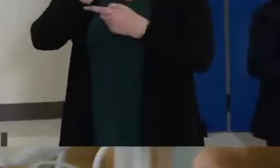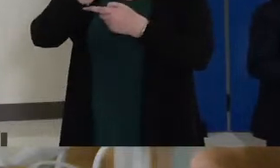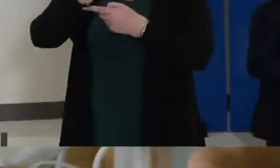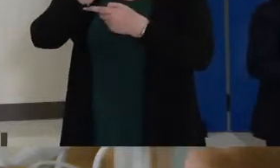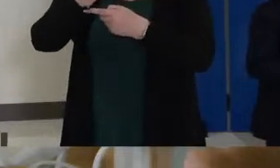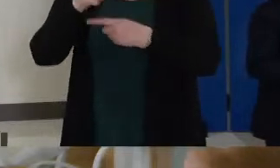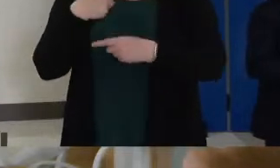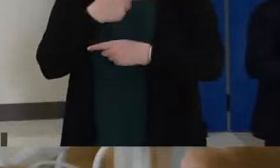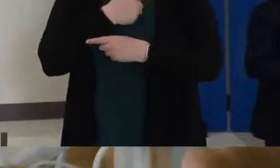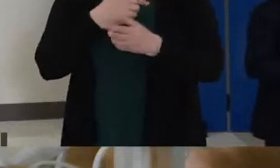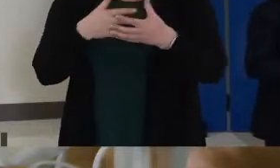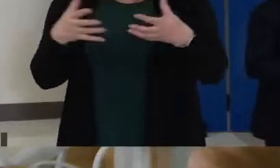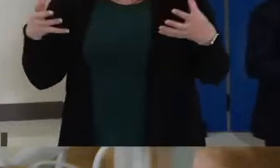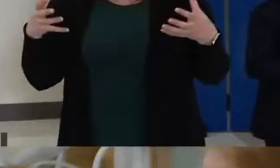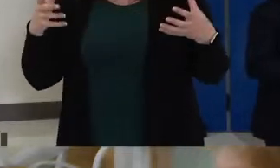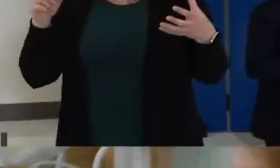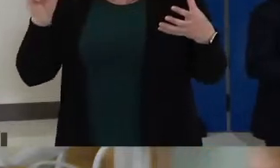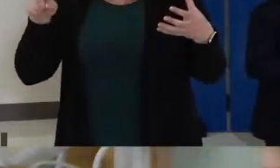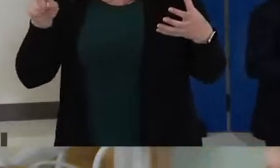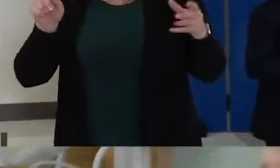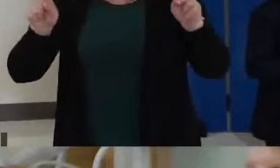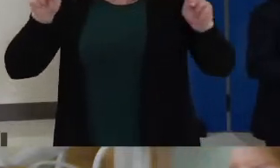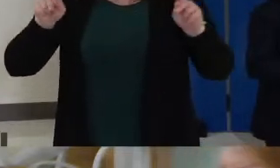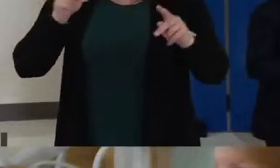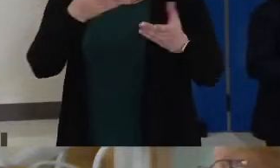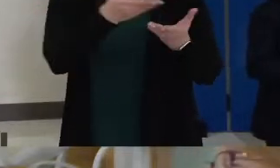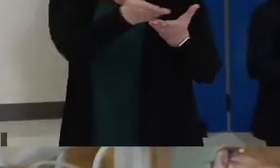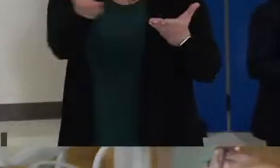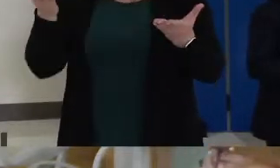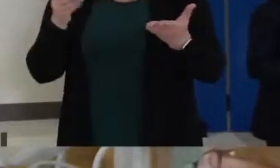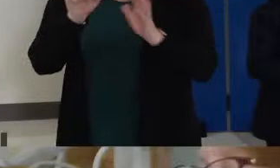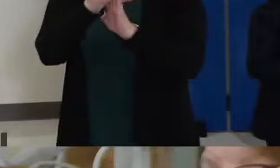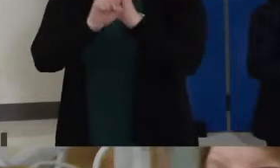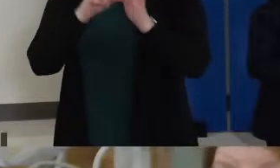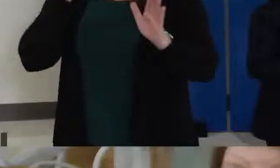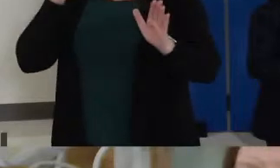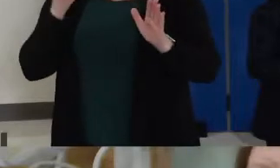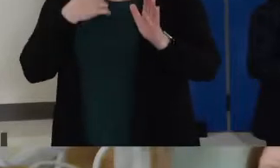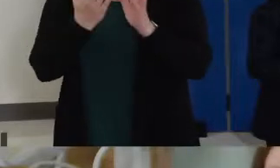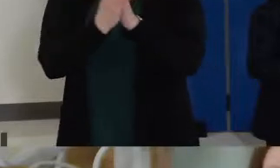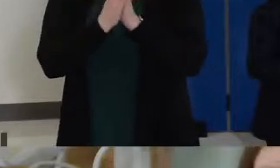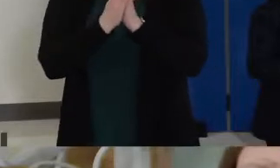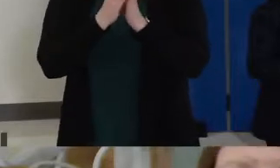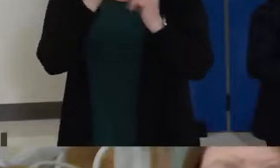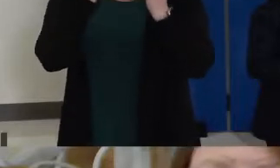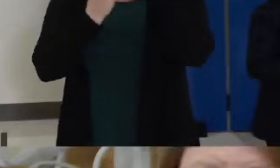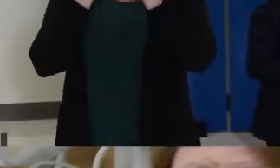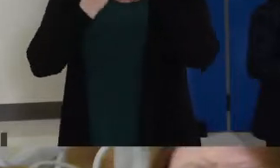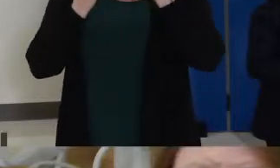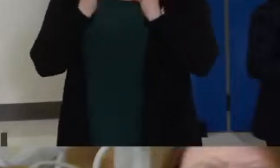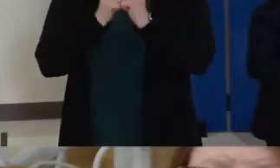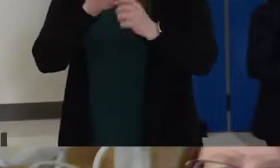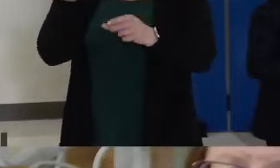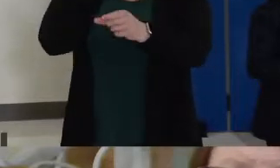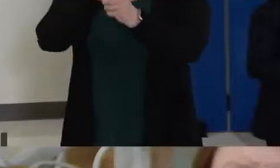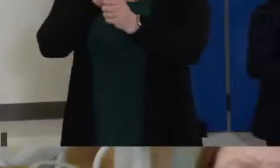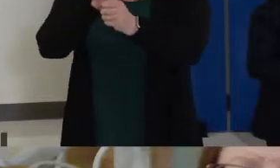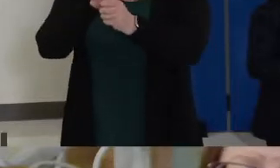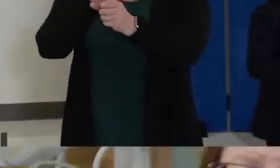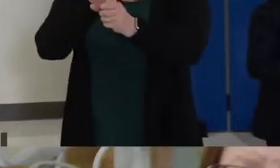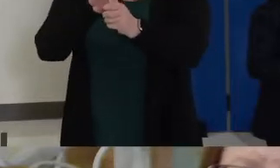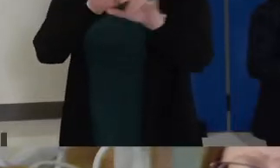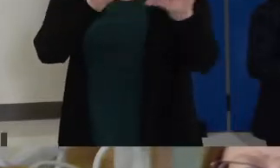that we're going to need the concurrence of the people of the state of California. We're asking them to consider with a ballot initiative the opportunity, as